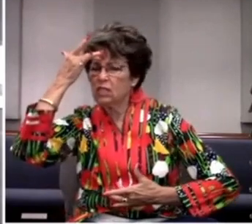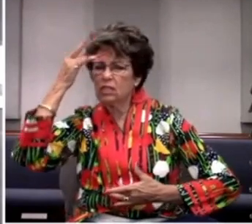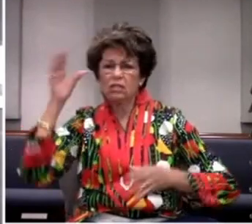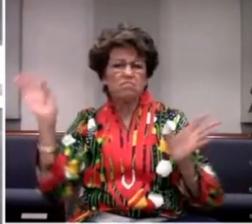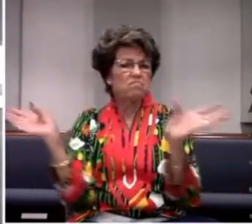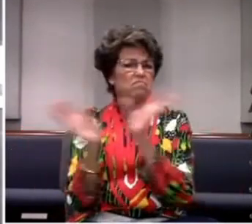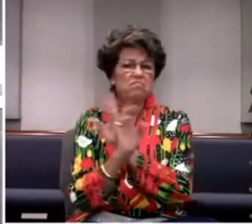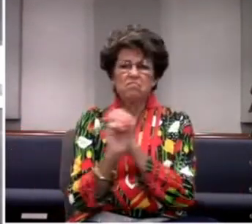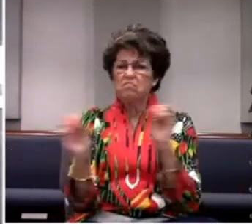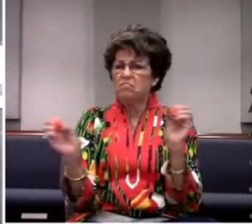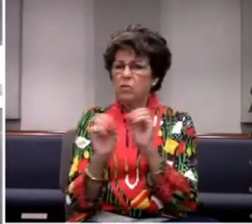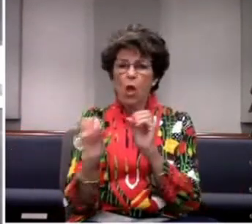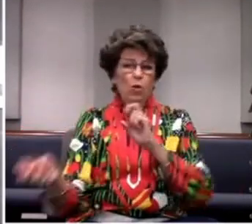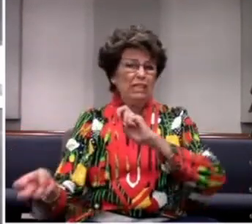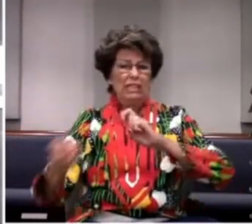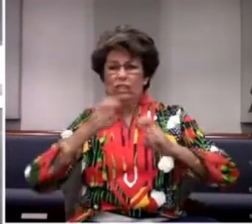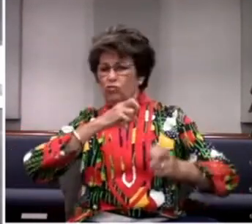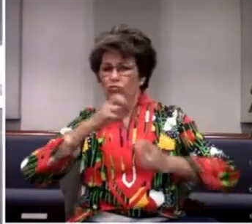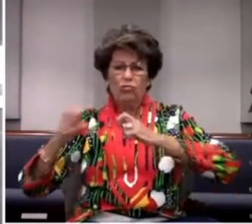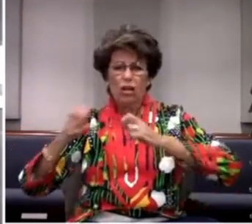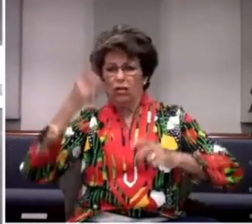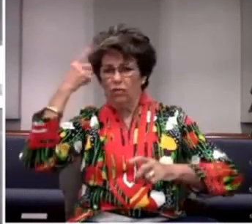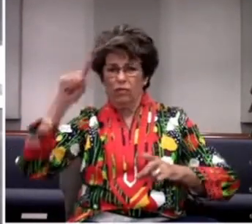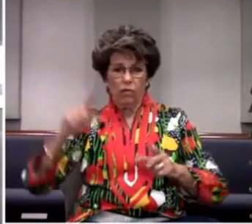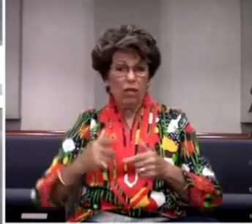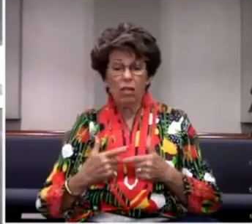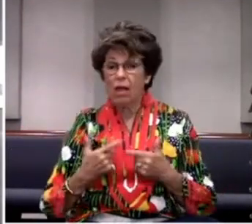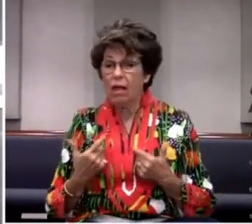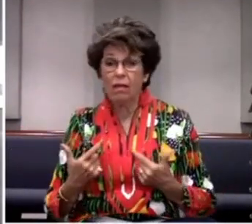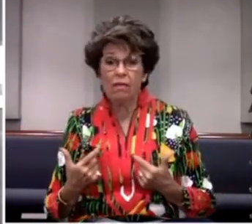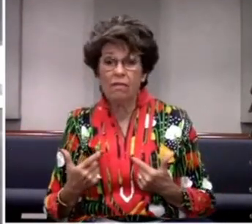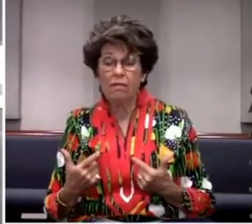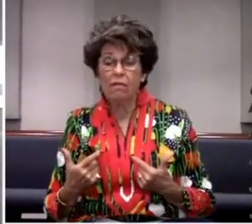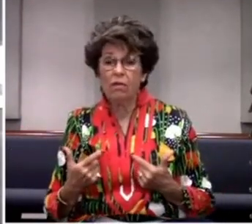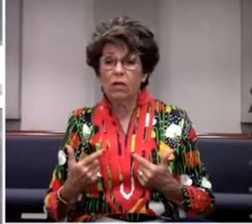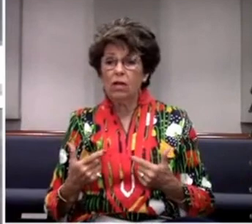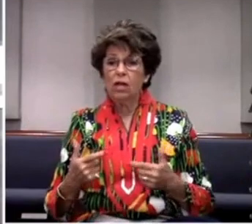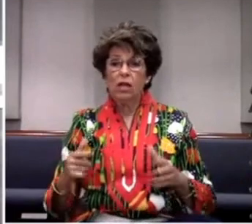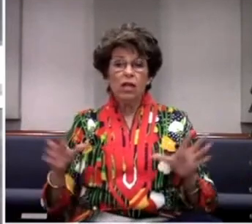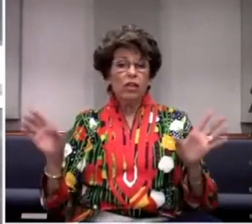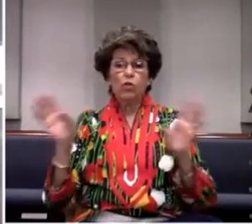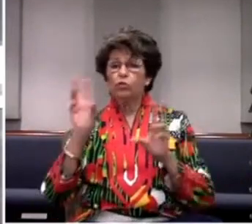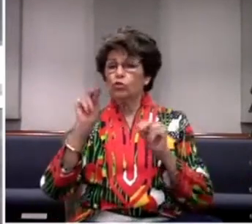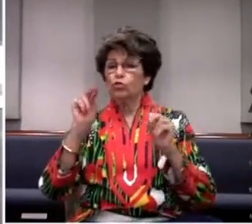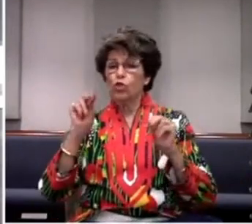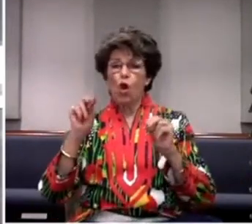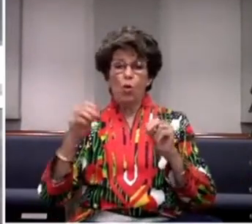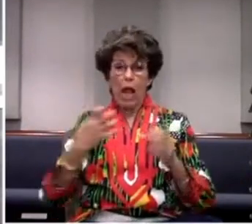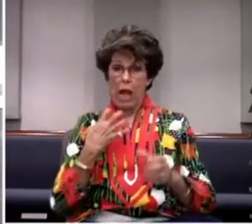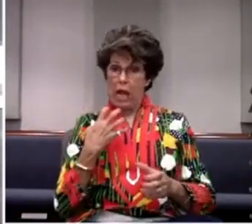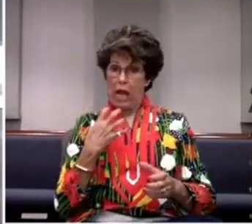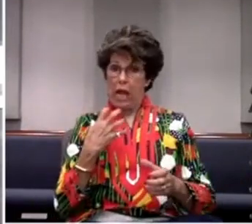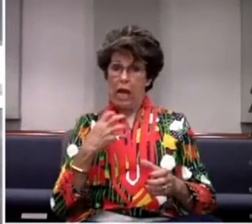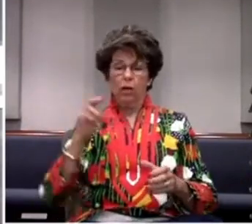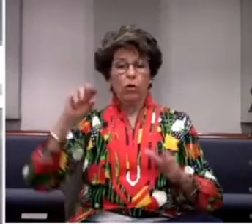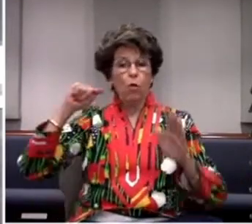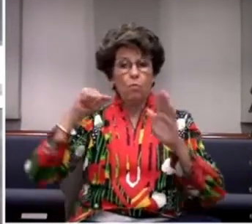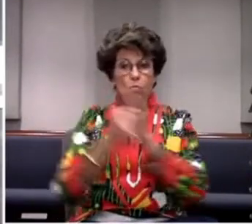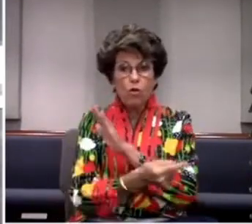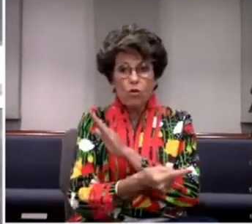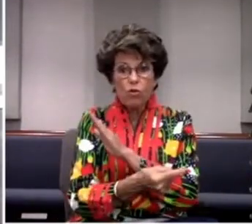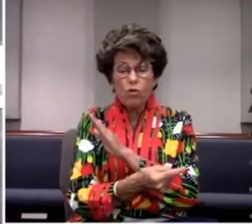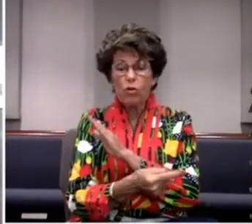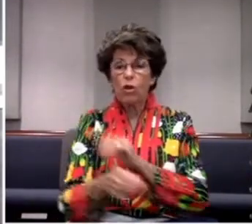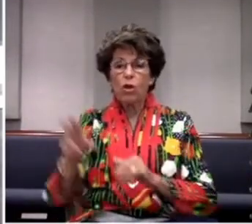There was no struggle for existence. There was no disharmony. There was no murder. There